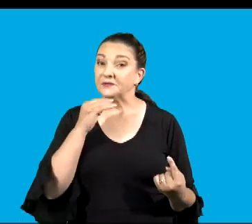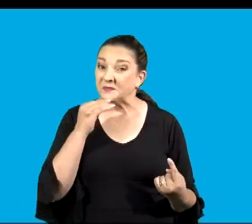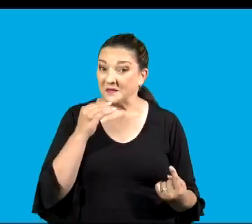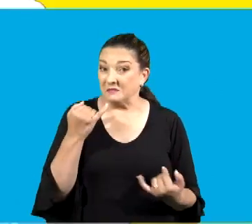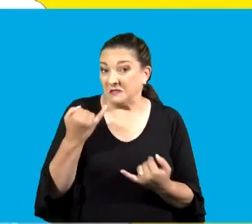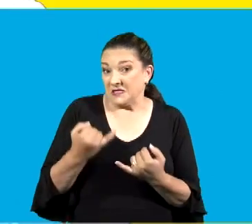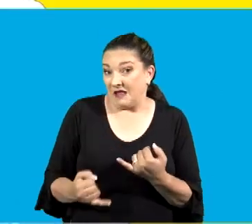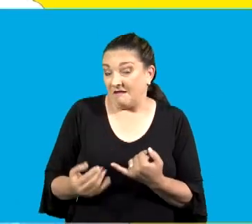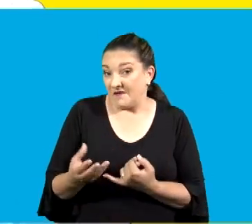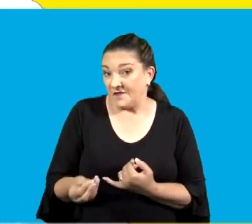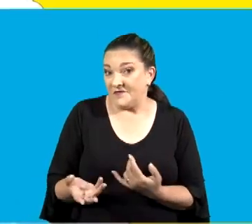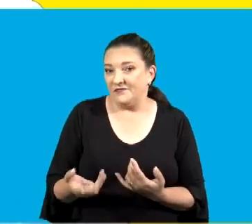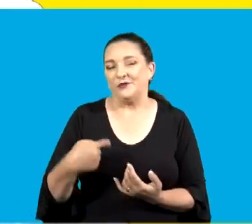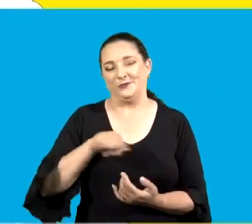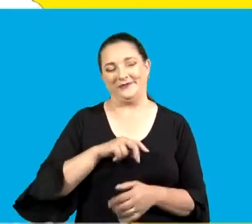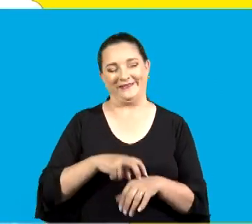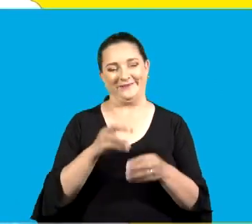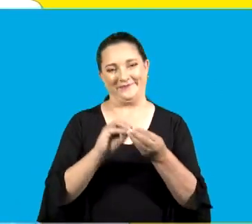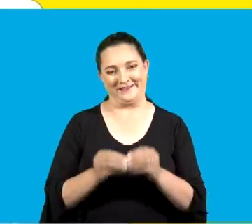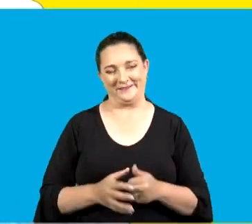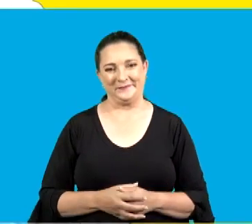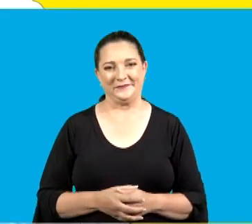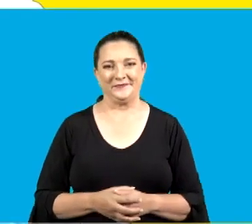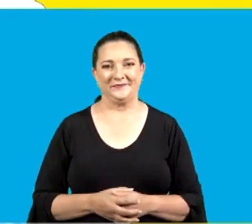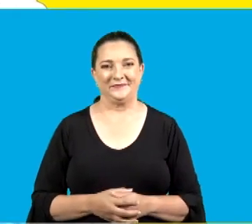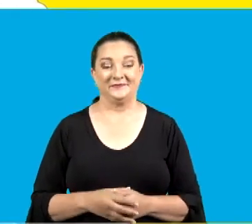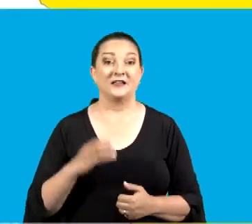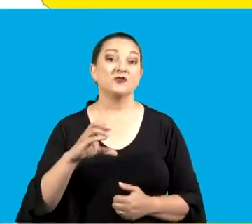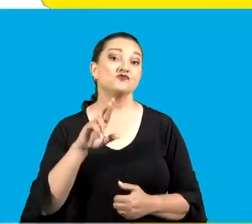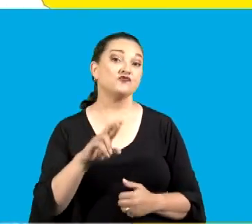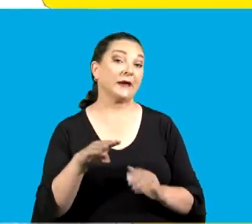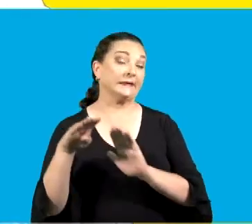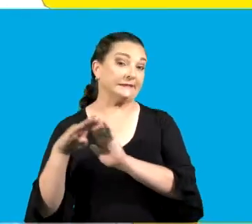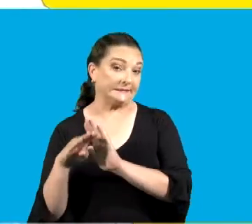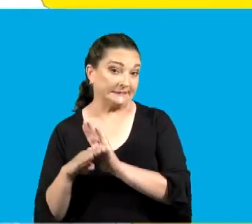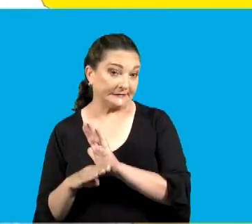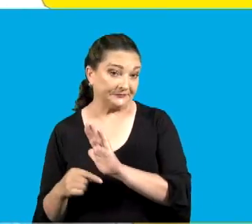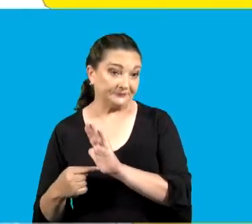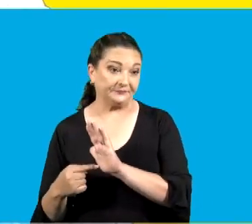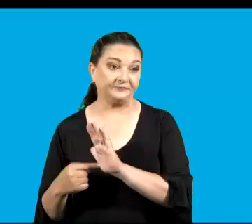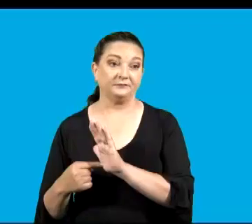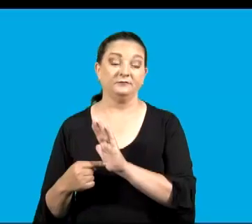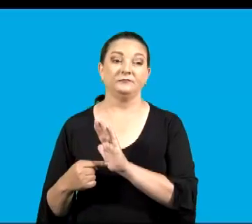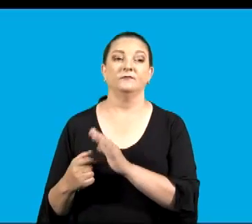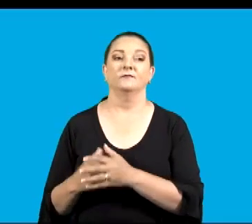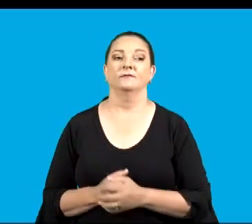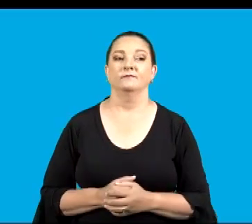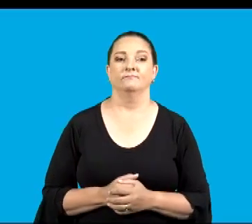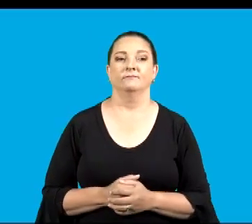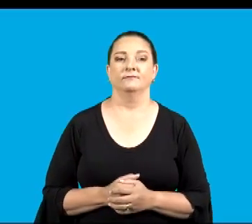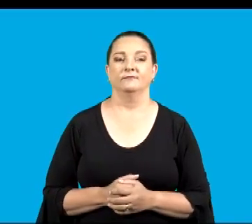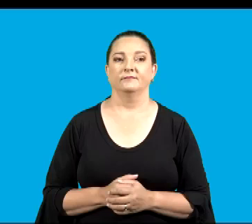some errors and omissions which we must then correct. And here's the creditors list. We have our creditors here.